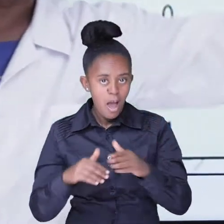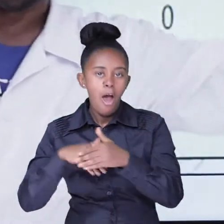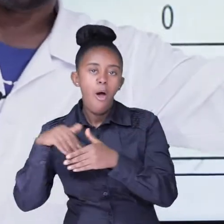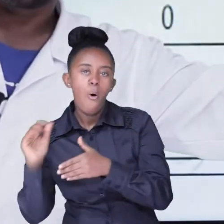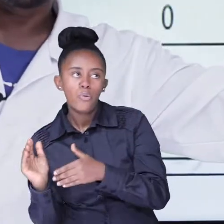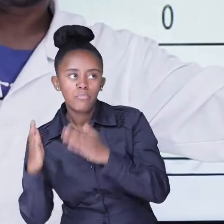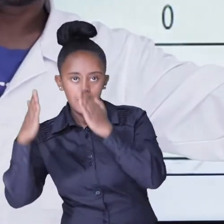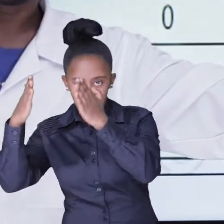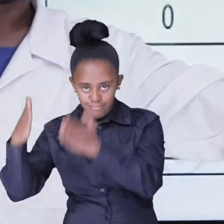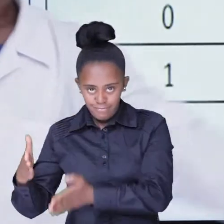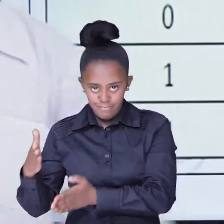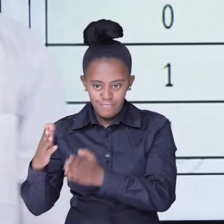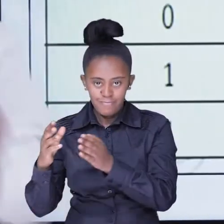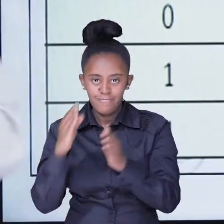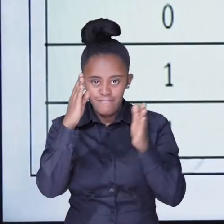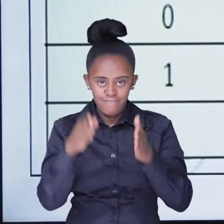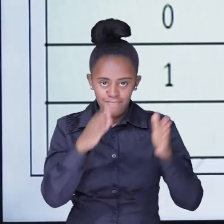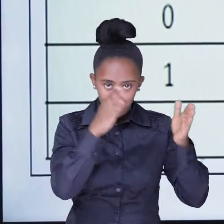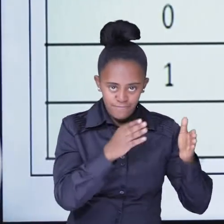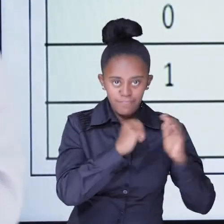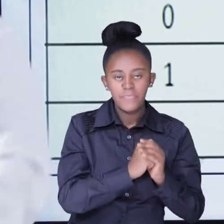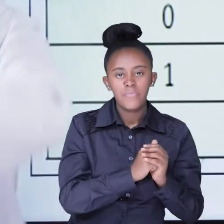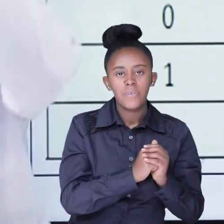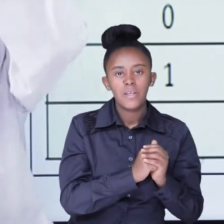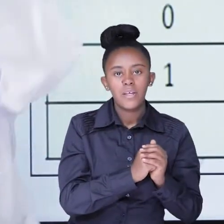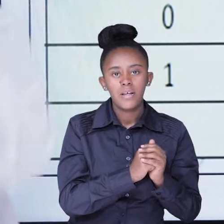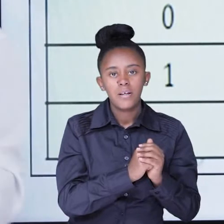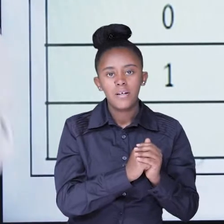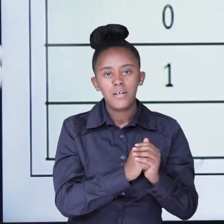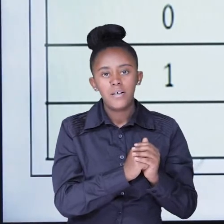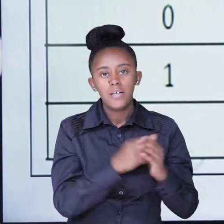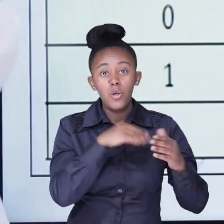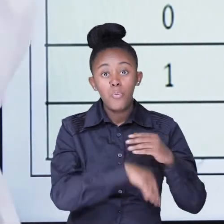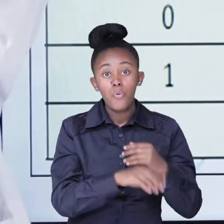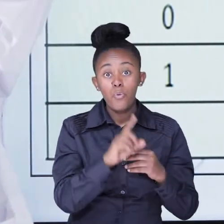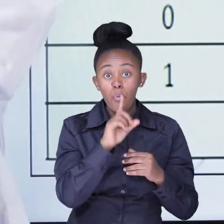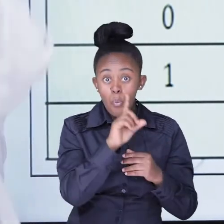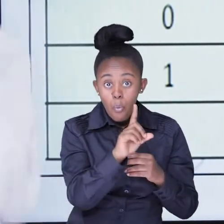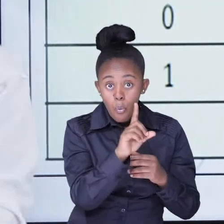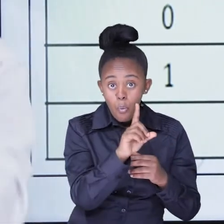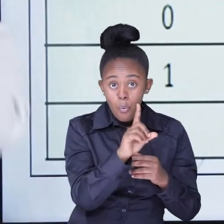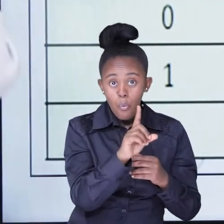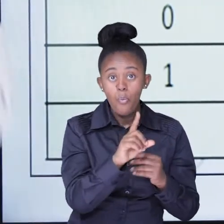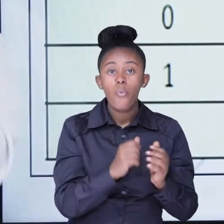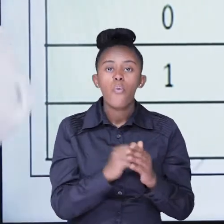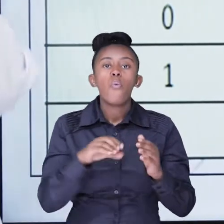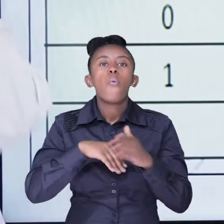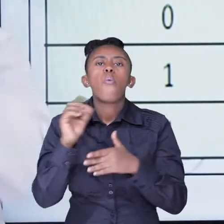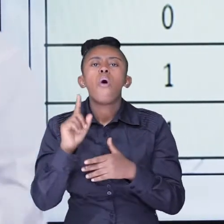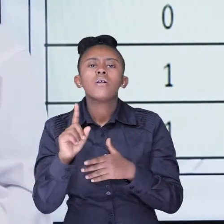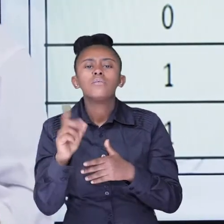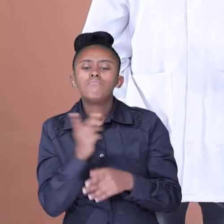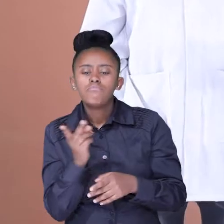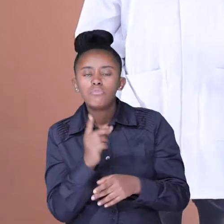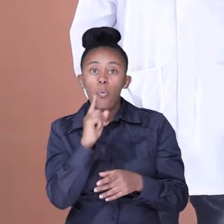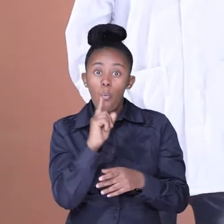is there. I say that the output is 1 if and only if both input is